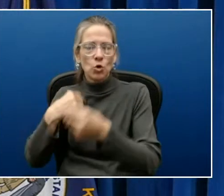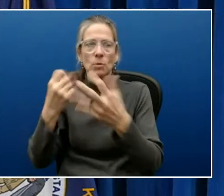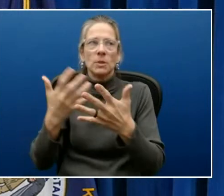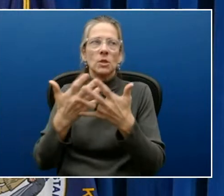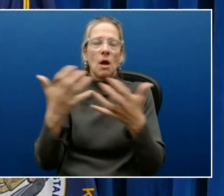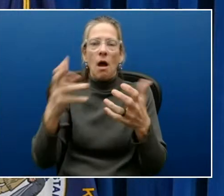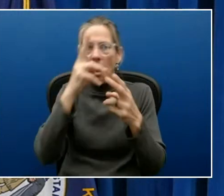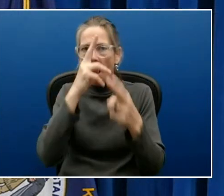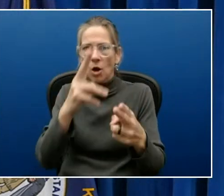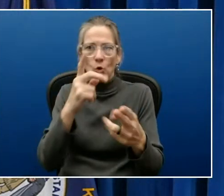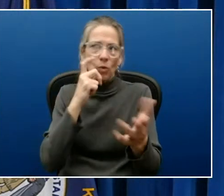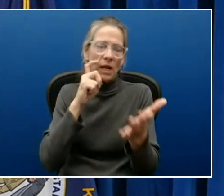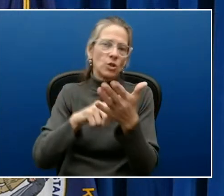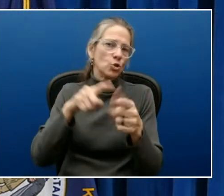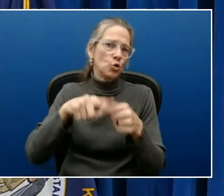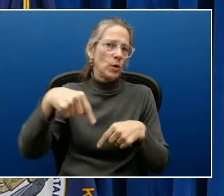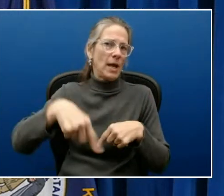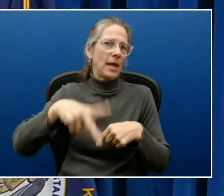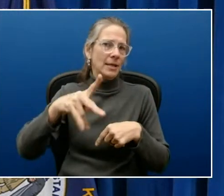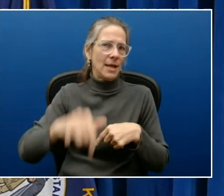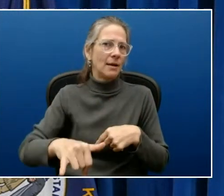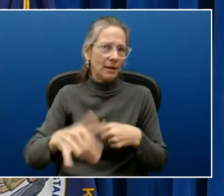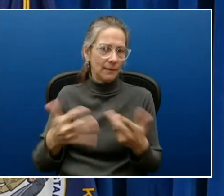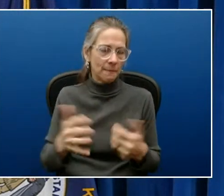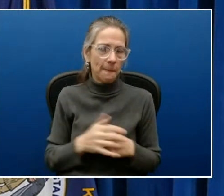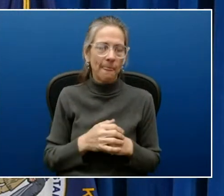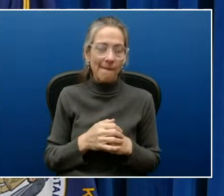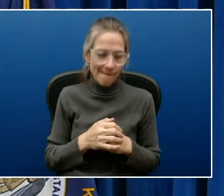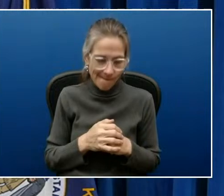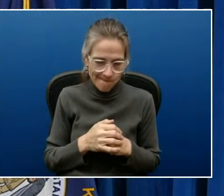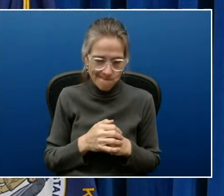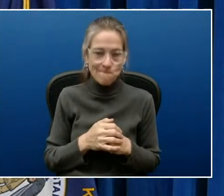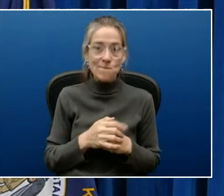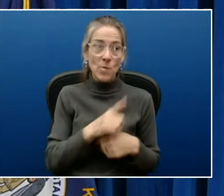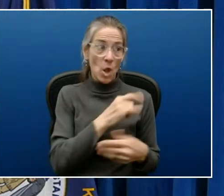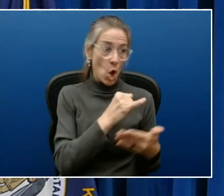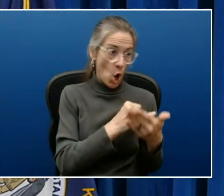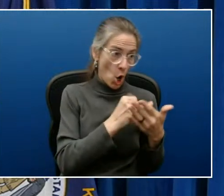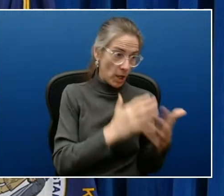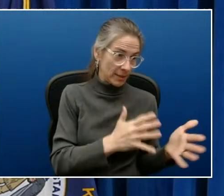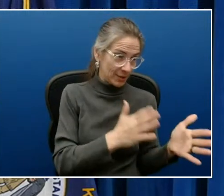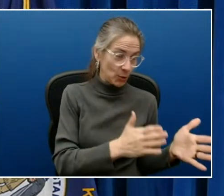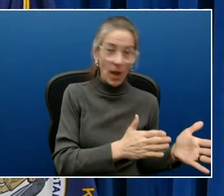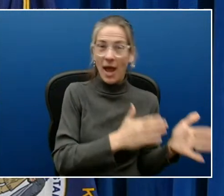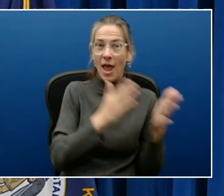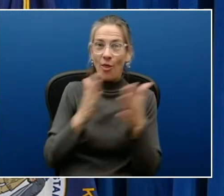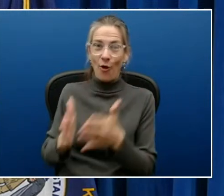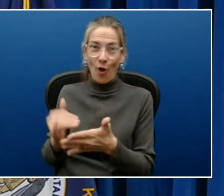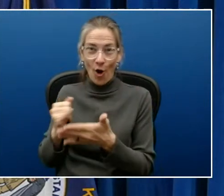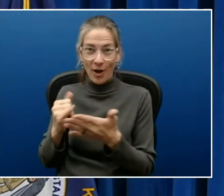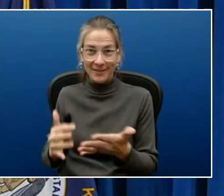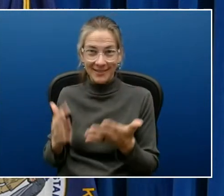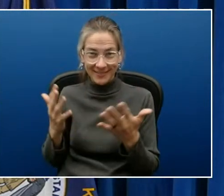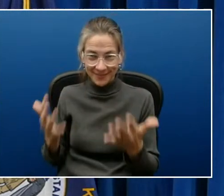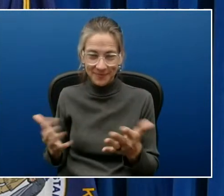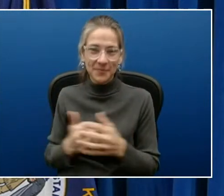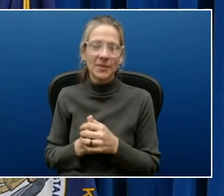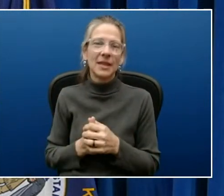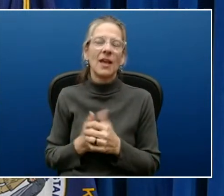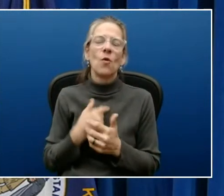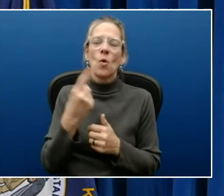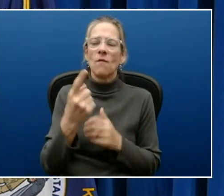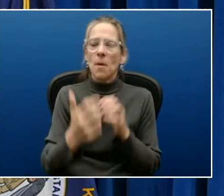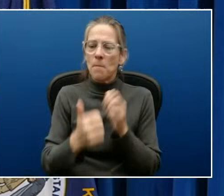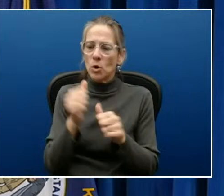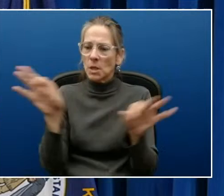to the Commonwealth. So, from one set of artists to another, we are racing towards one of the most important times